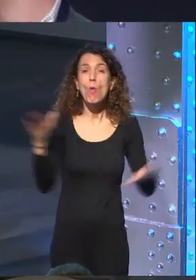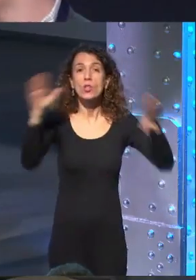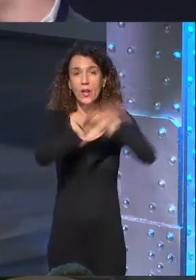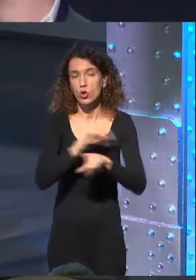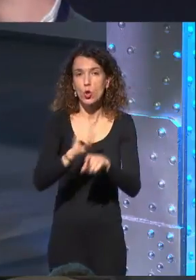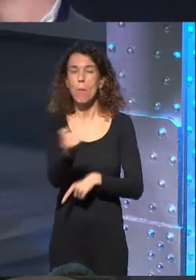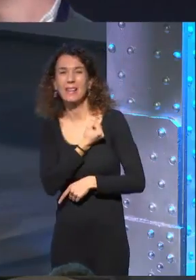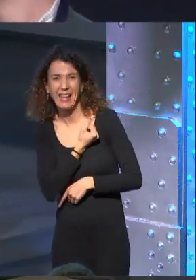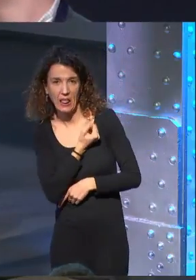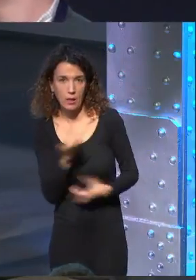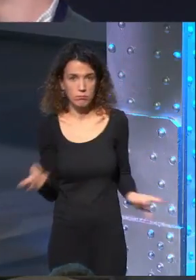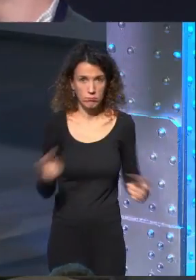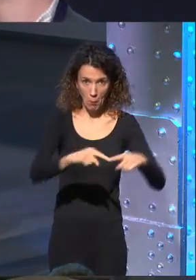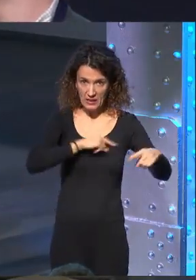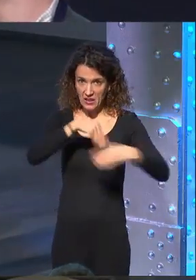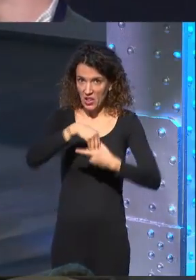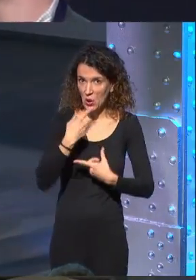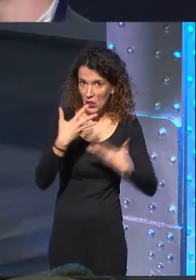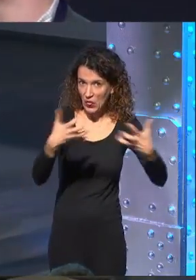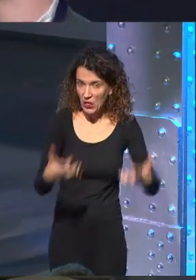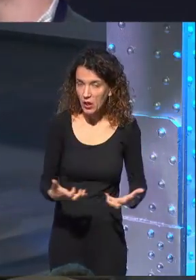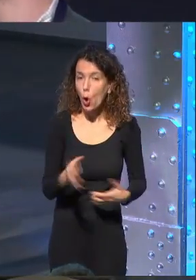your contacts, tonight I will kill